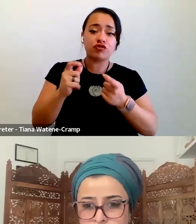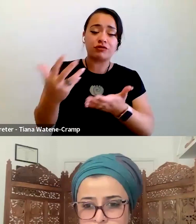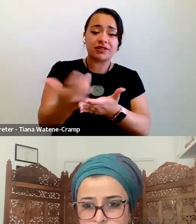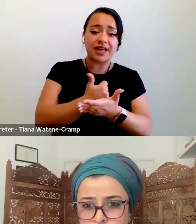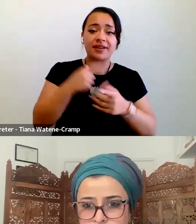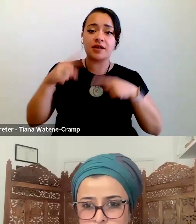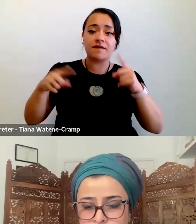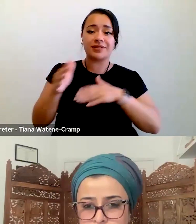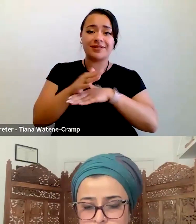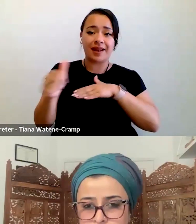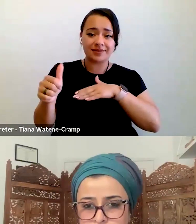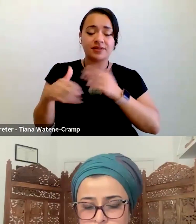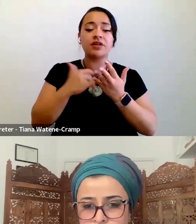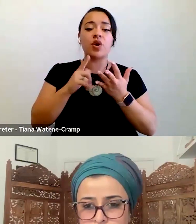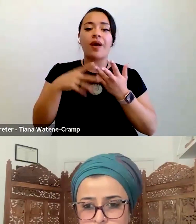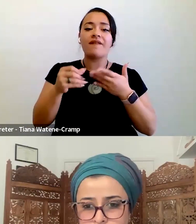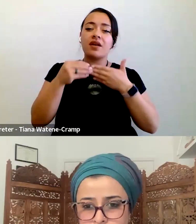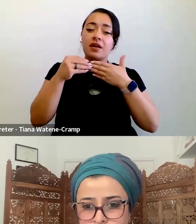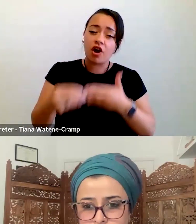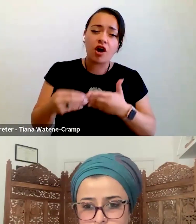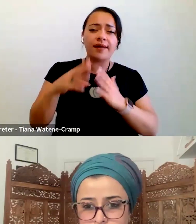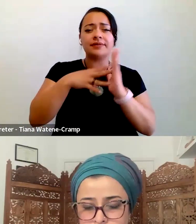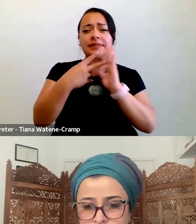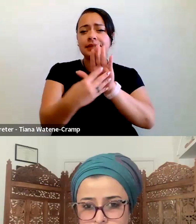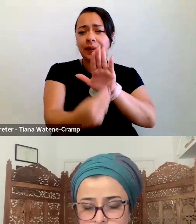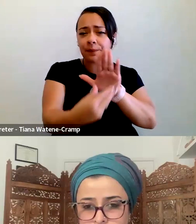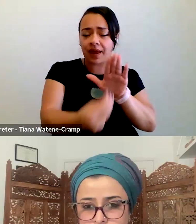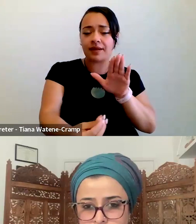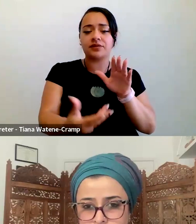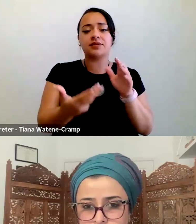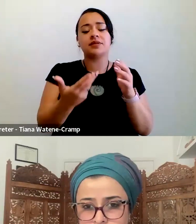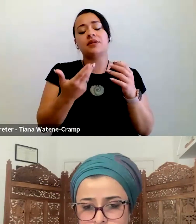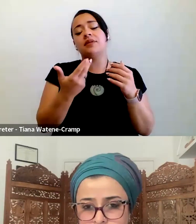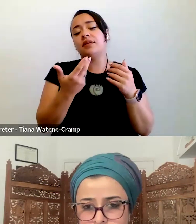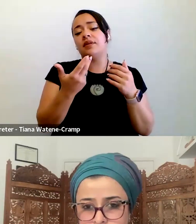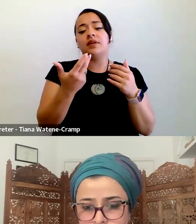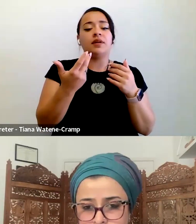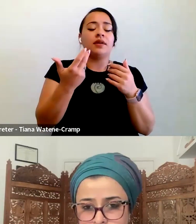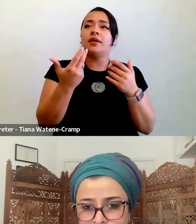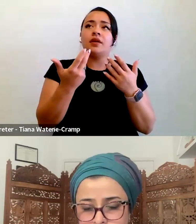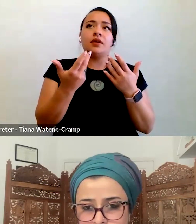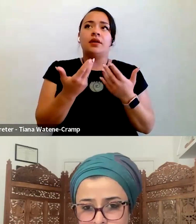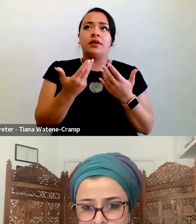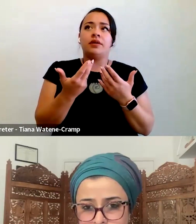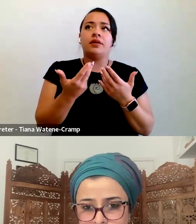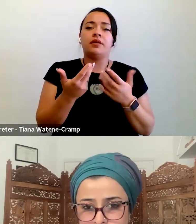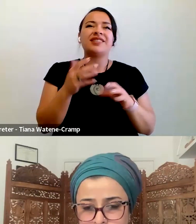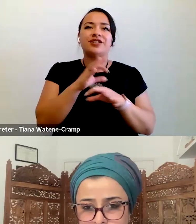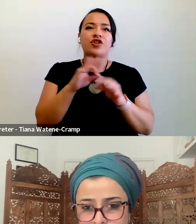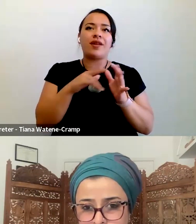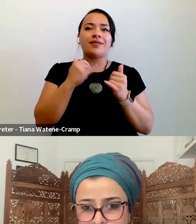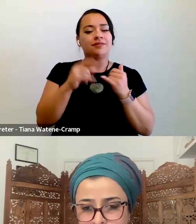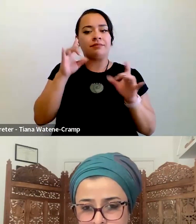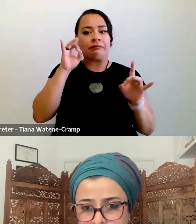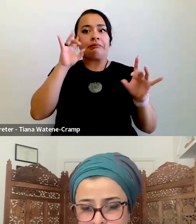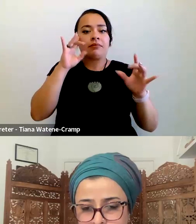actually kind of has guides, it has templates, it has you know, all probably not as radical yet as